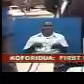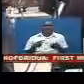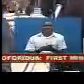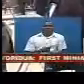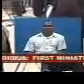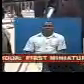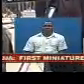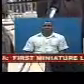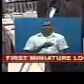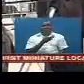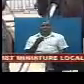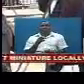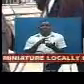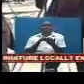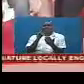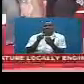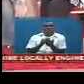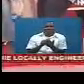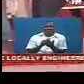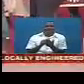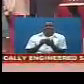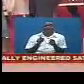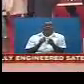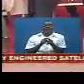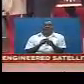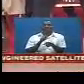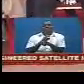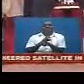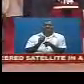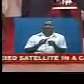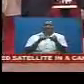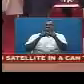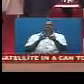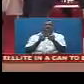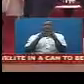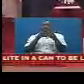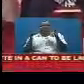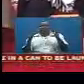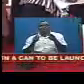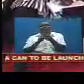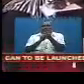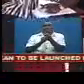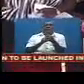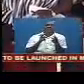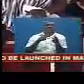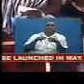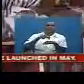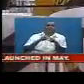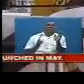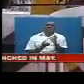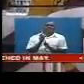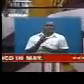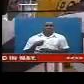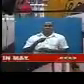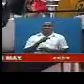community. Facilitators of the project, Spring Consult, called for continuous public-private partnership for national